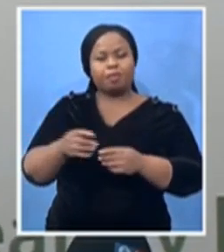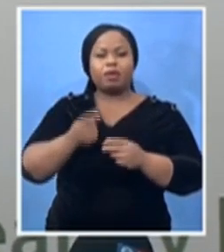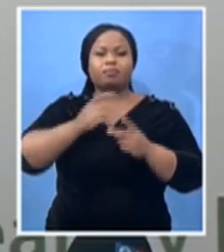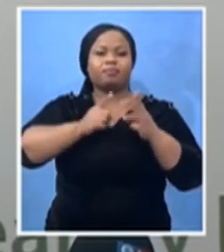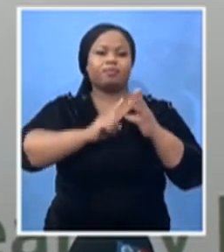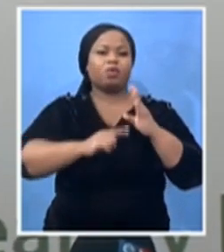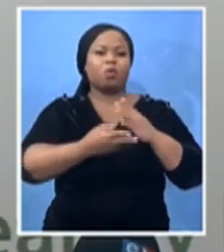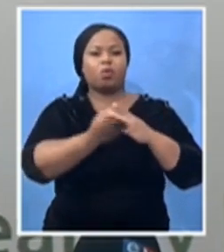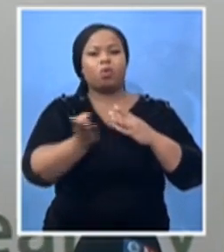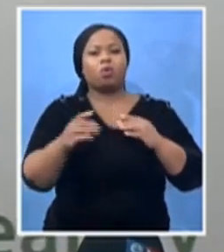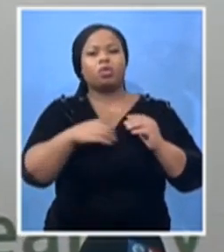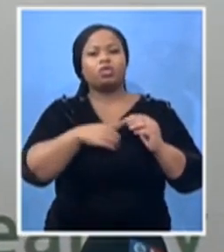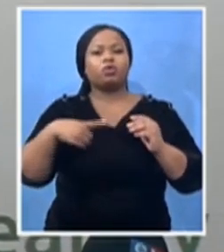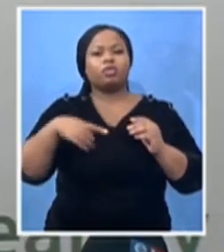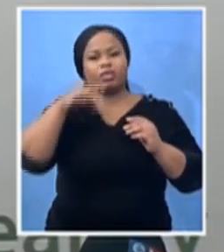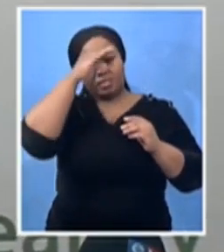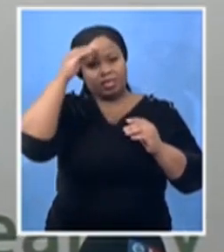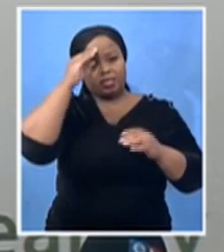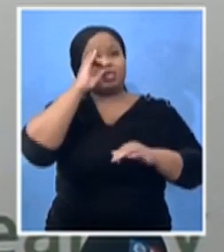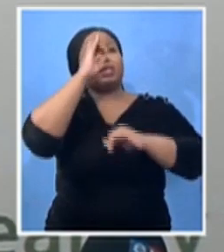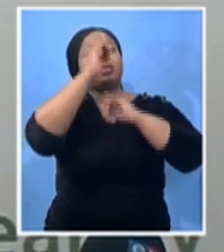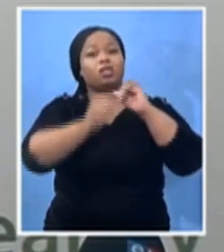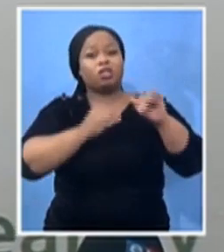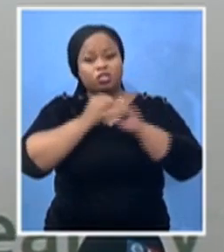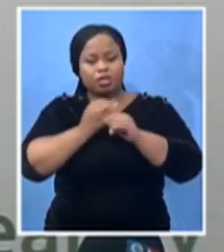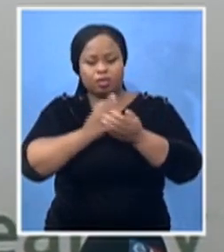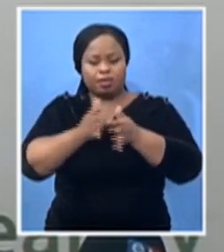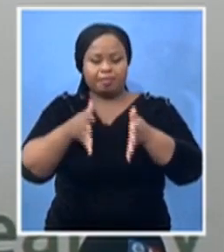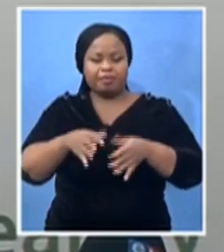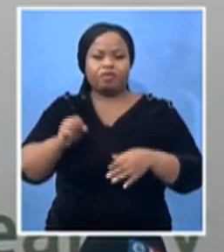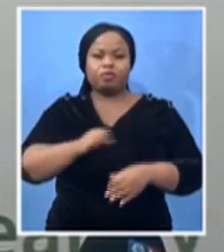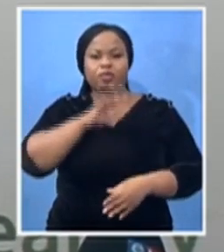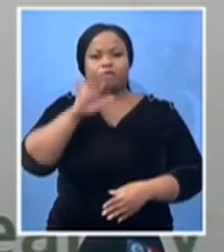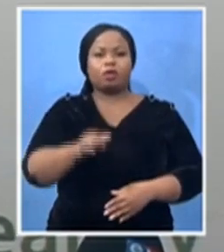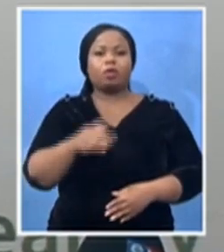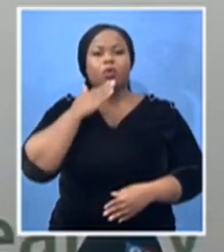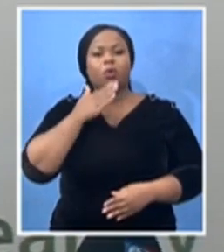in the country, who have actually made sure that they are able to